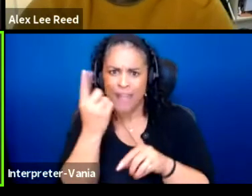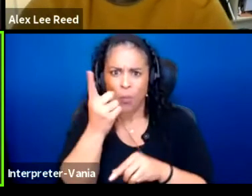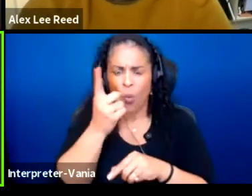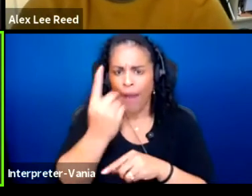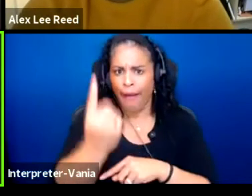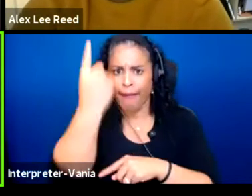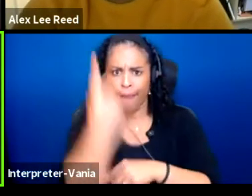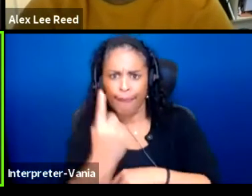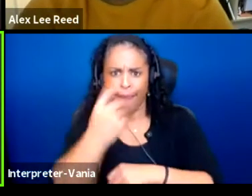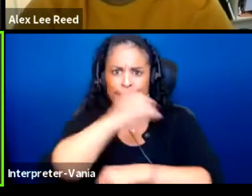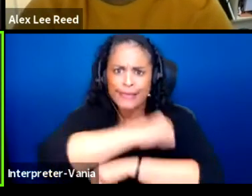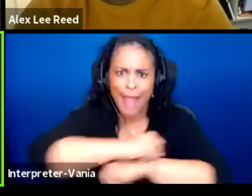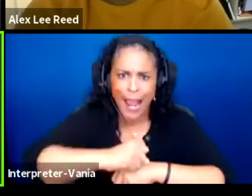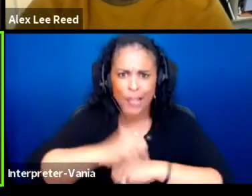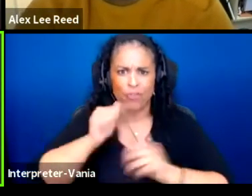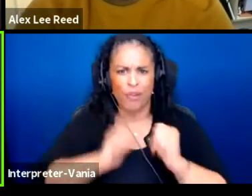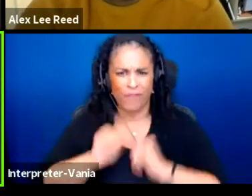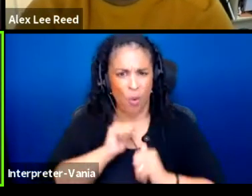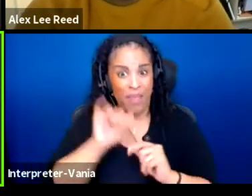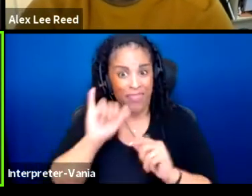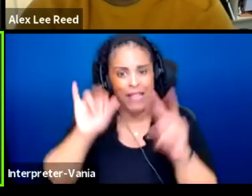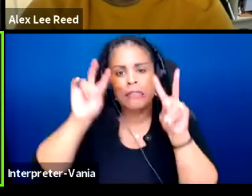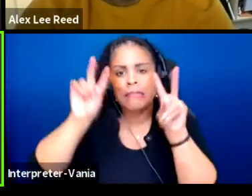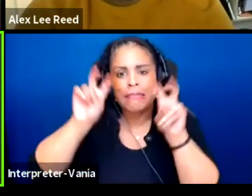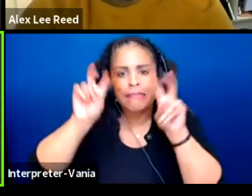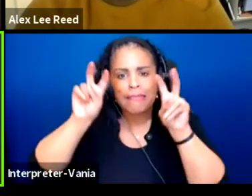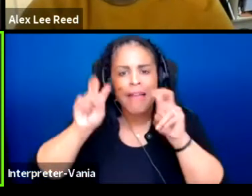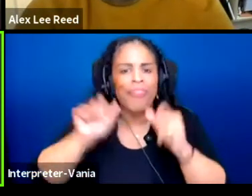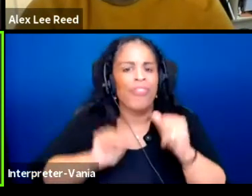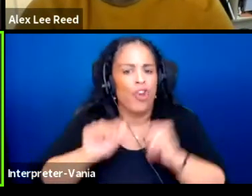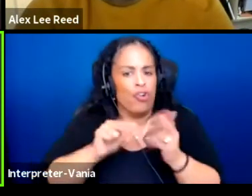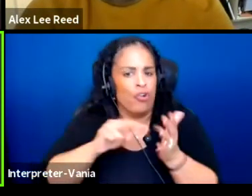front of you and they're performing. That's what the quote unquote theater is.